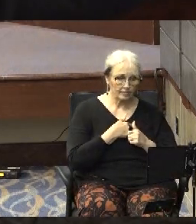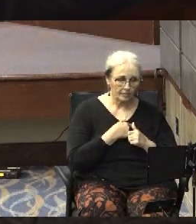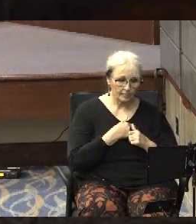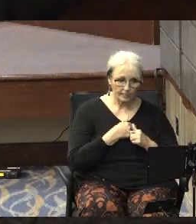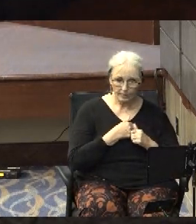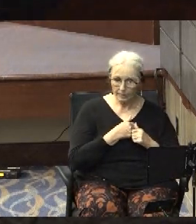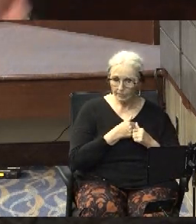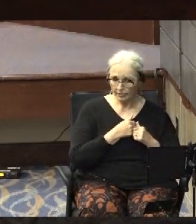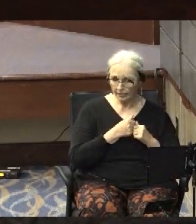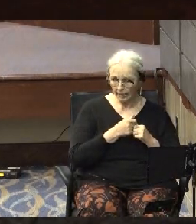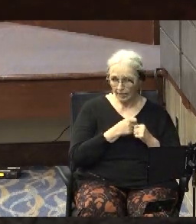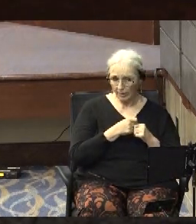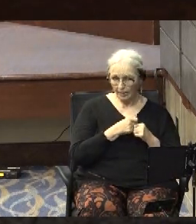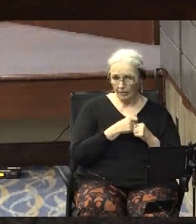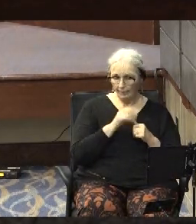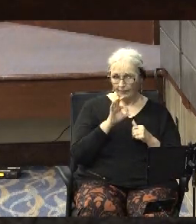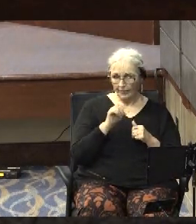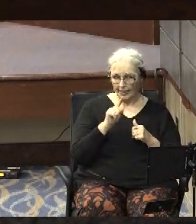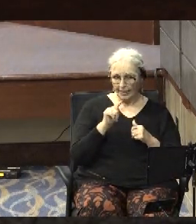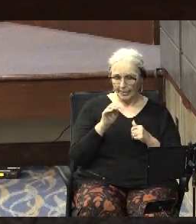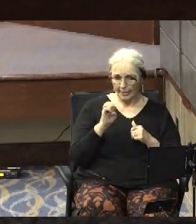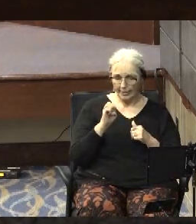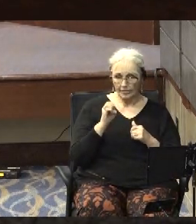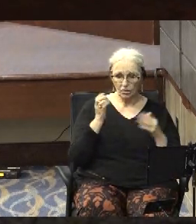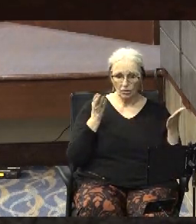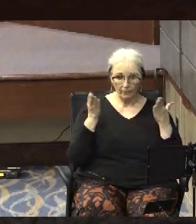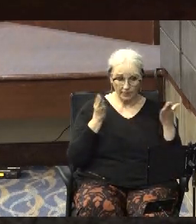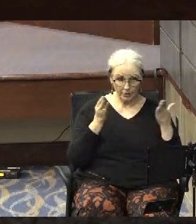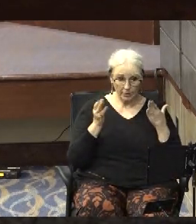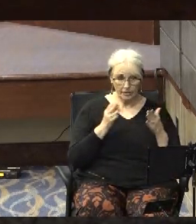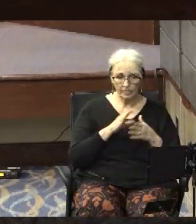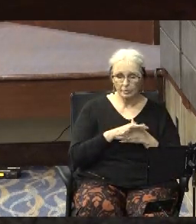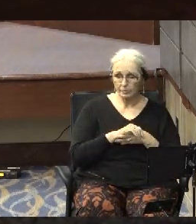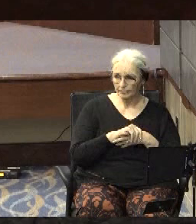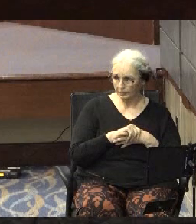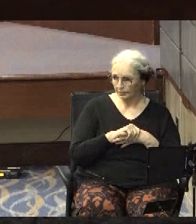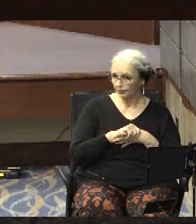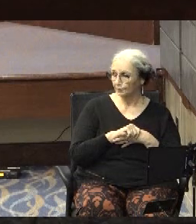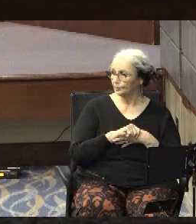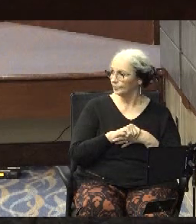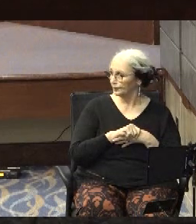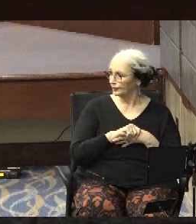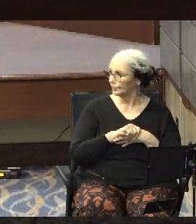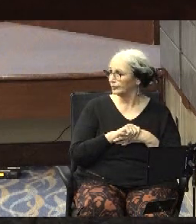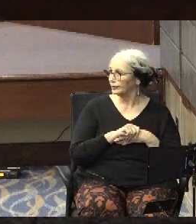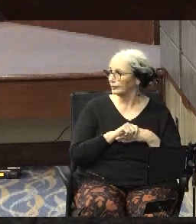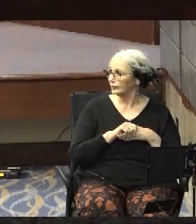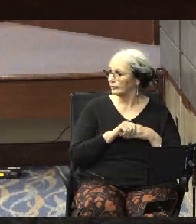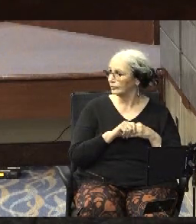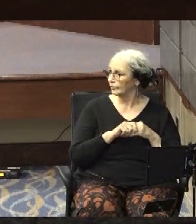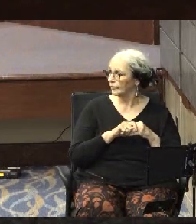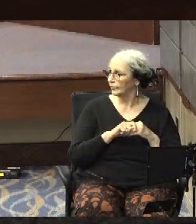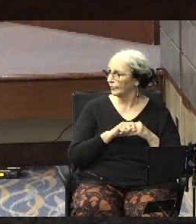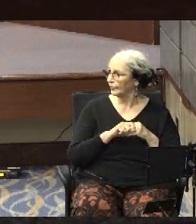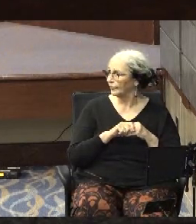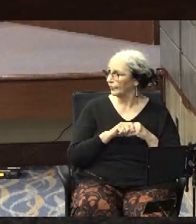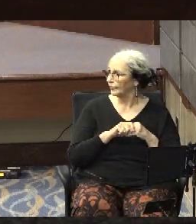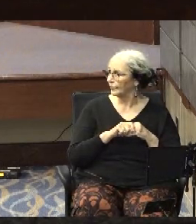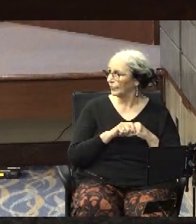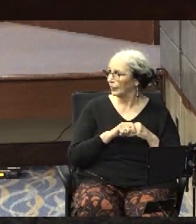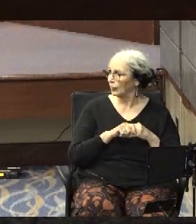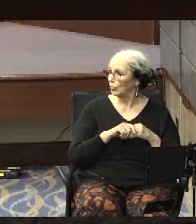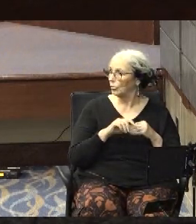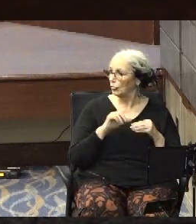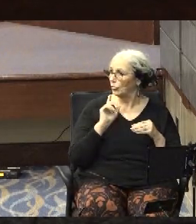have a new fleet services manager, too, that is doing an in-depth look at the inventory in the fleet. So we are taking this